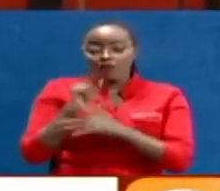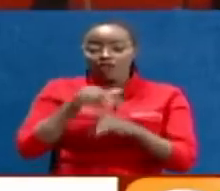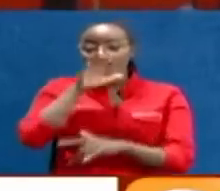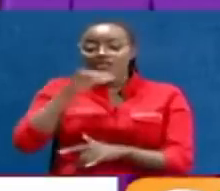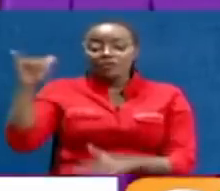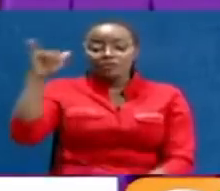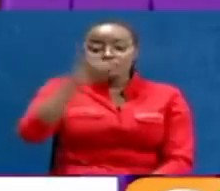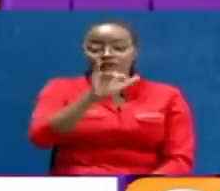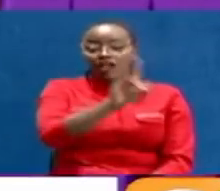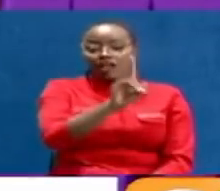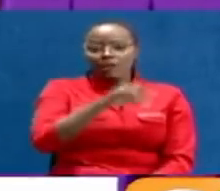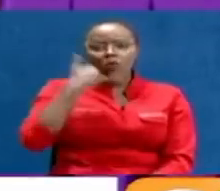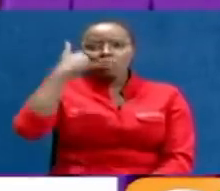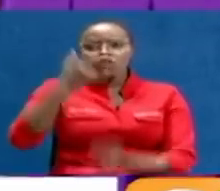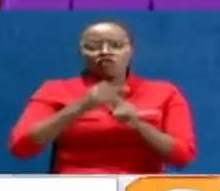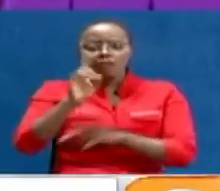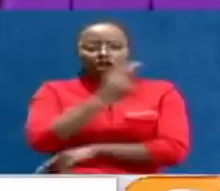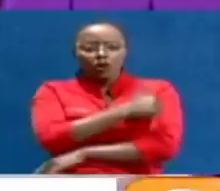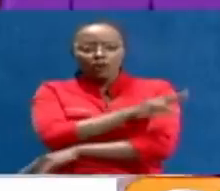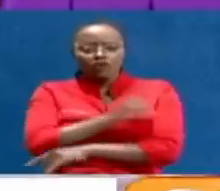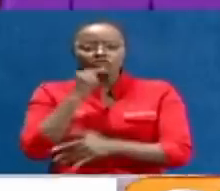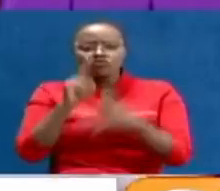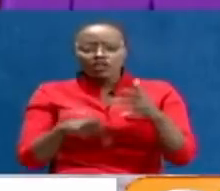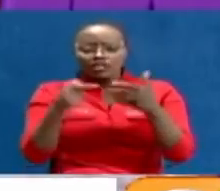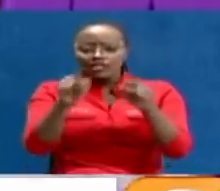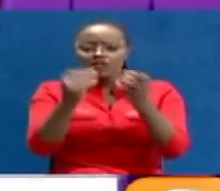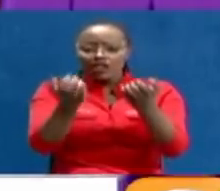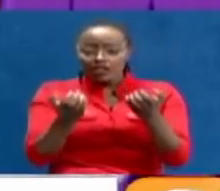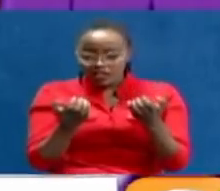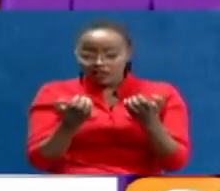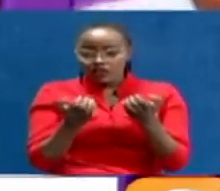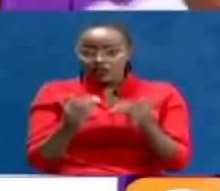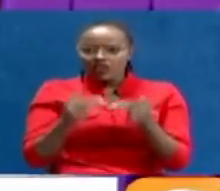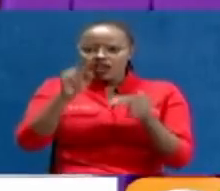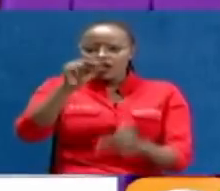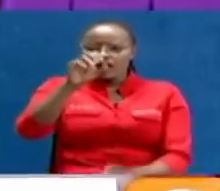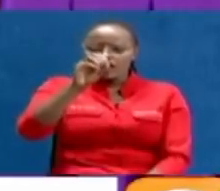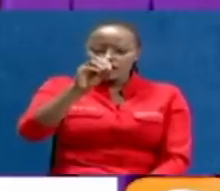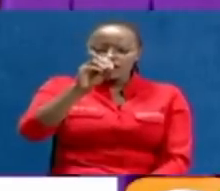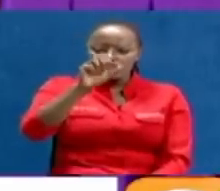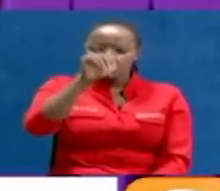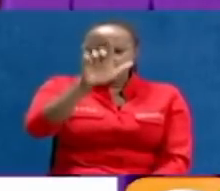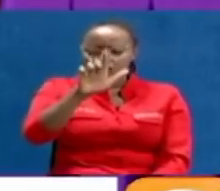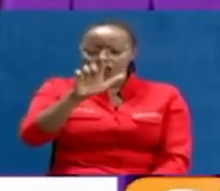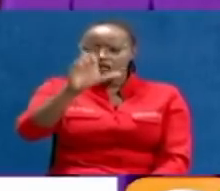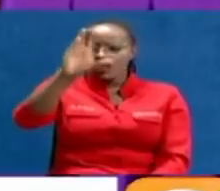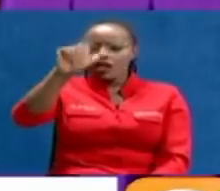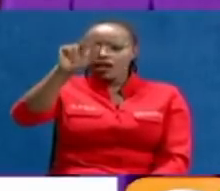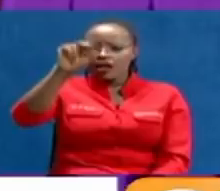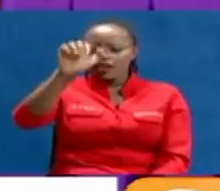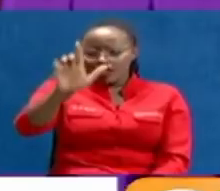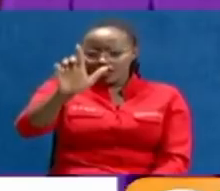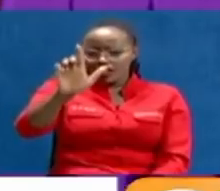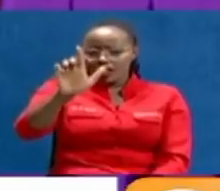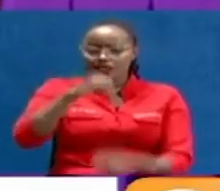in Nairobi. I get a call from Nairobi Hospital. I am told he needs a high-flow nasal canal